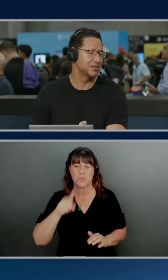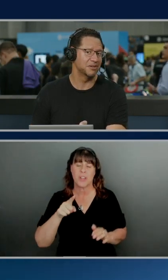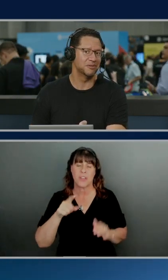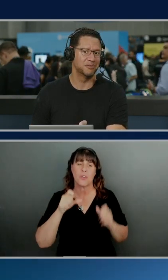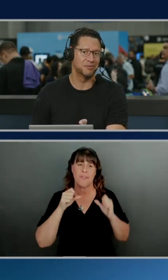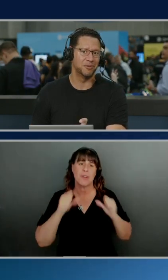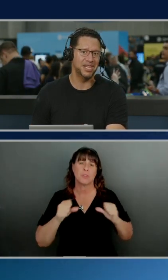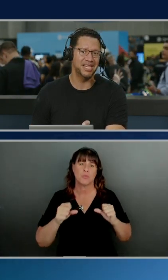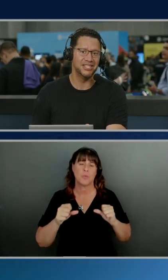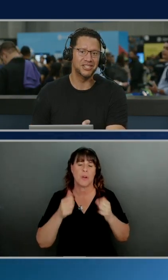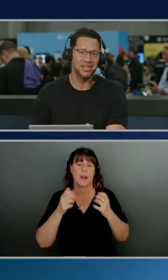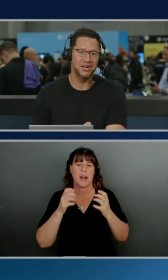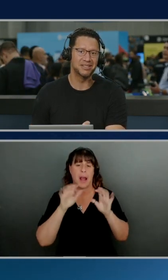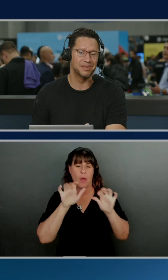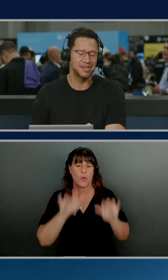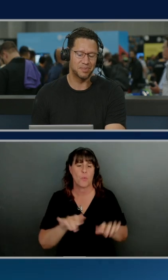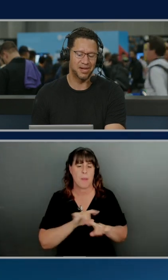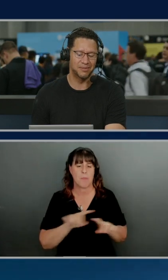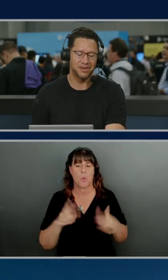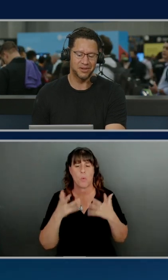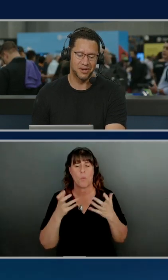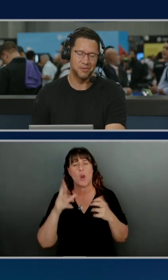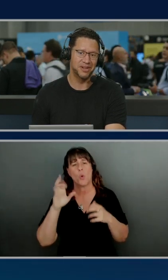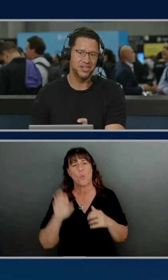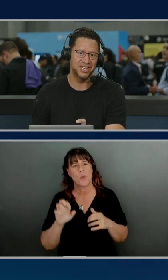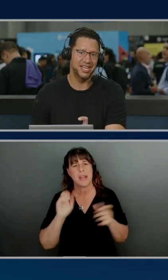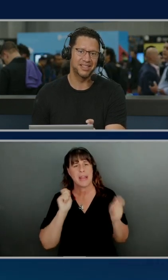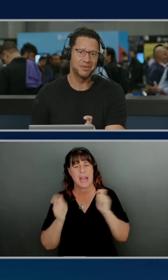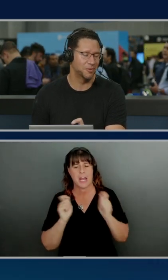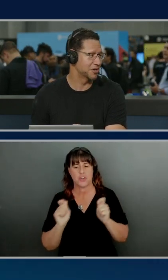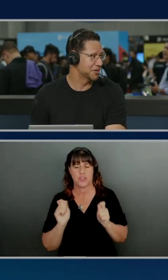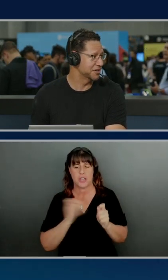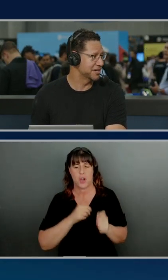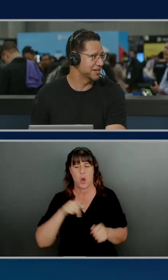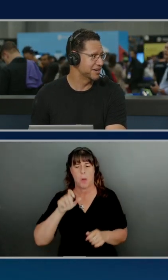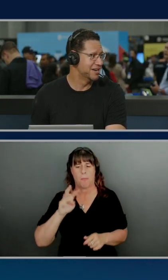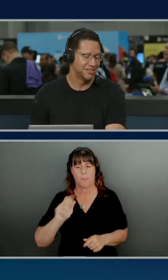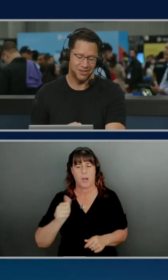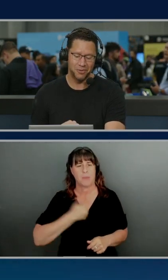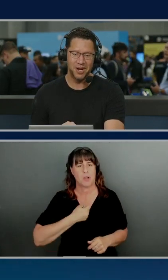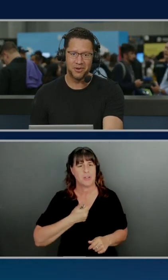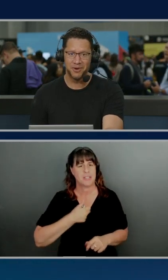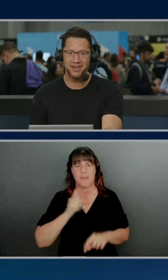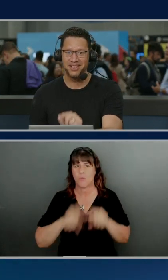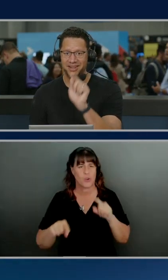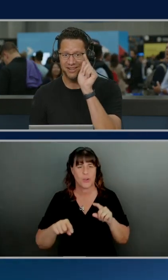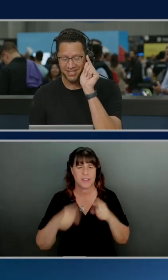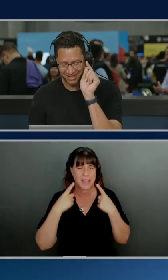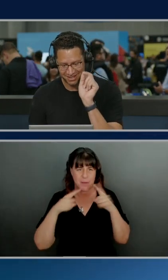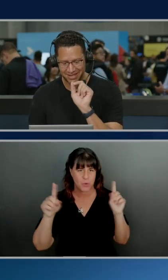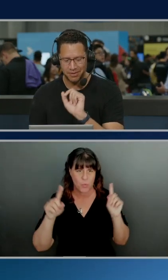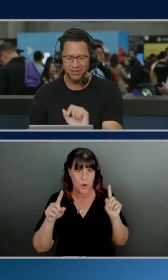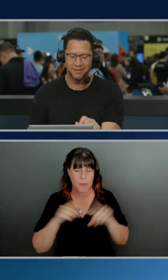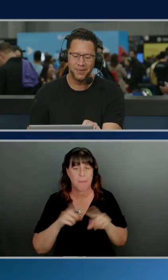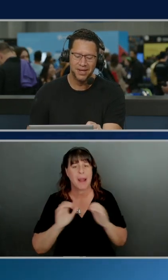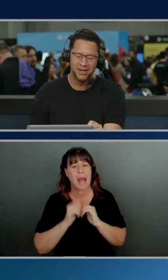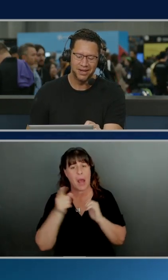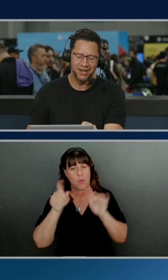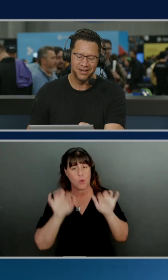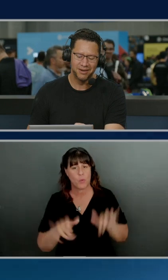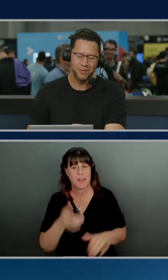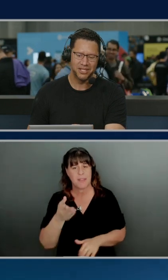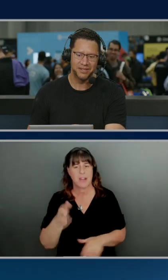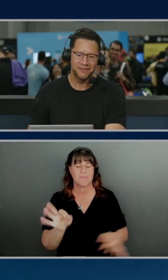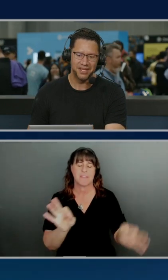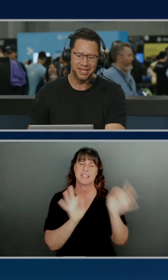tried to re-engineer some of these prompts on our own. We couldn't get them to work earlier. So the way they're written here is exceptional. All